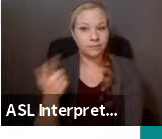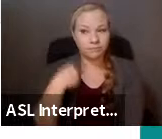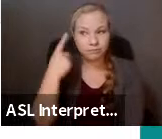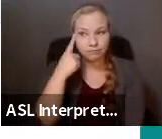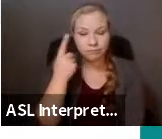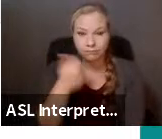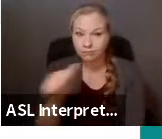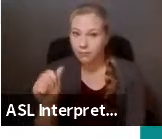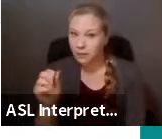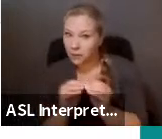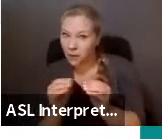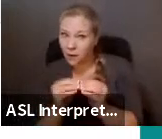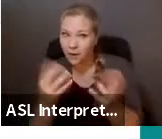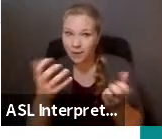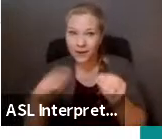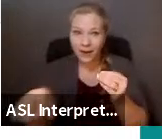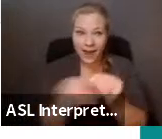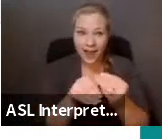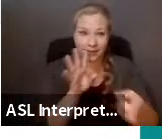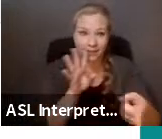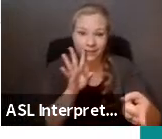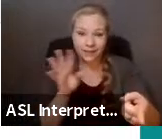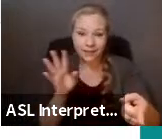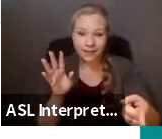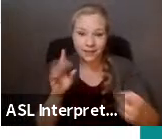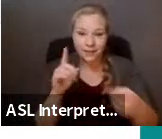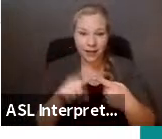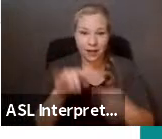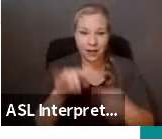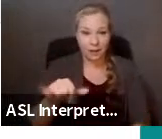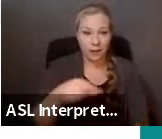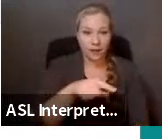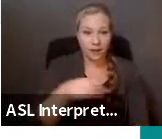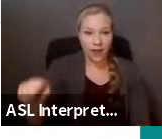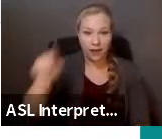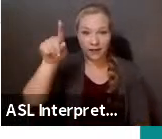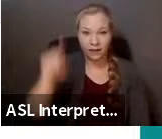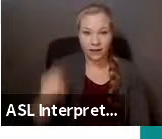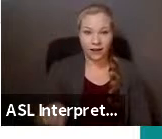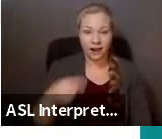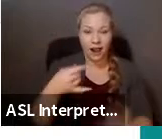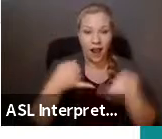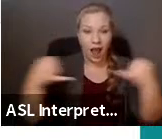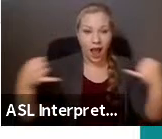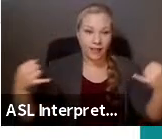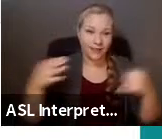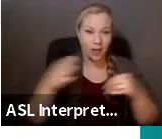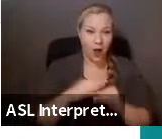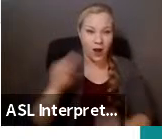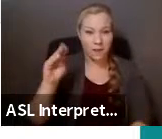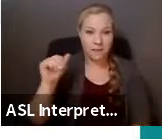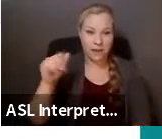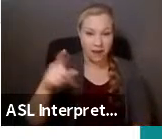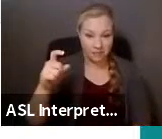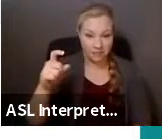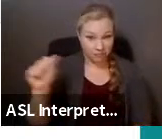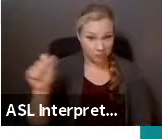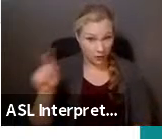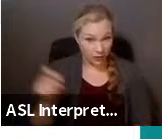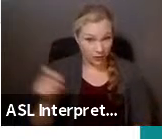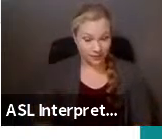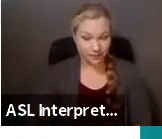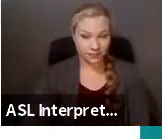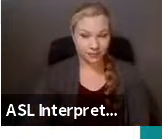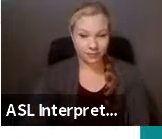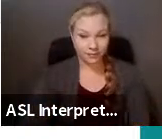anyone wants to say about any of these lines on the map? Any thoughts? Any questions beyond